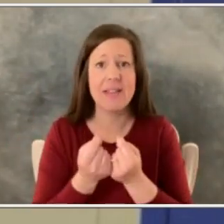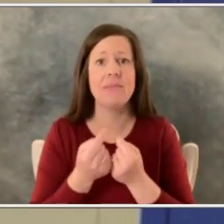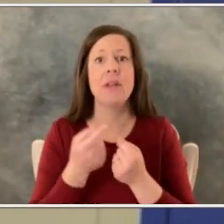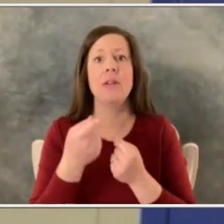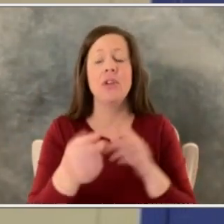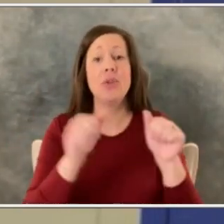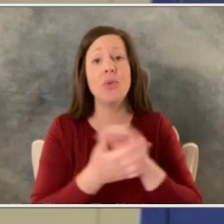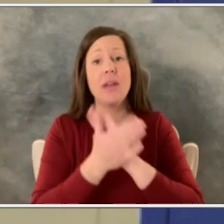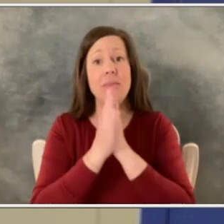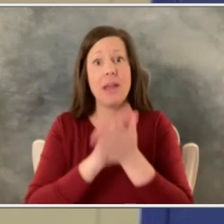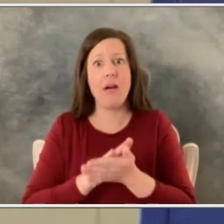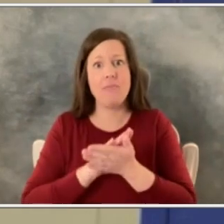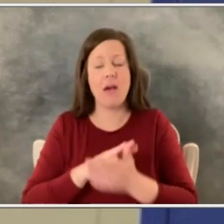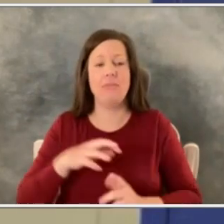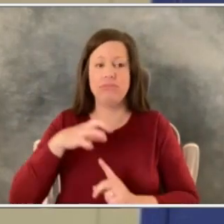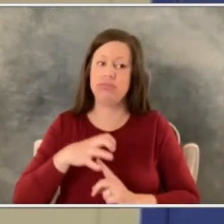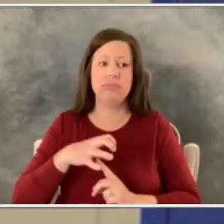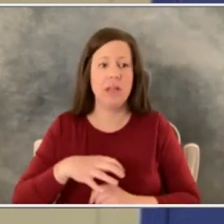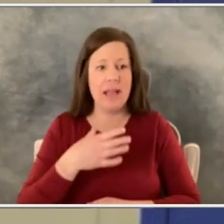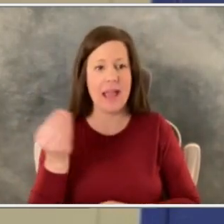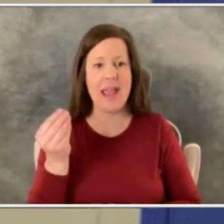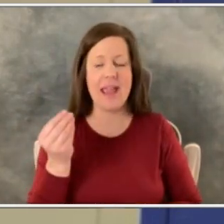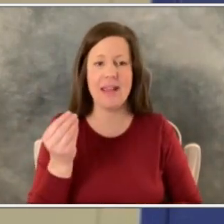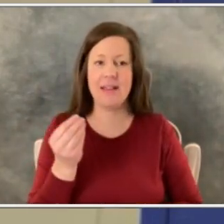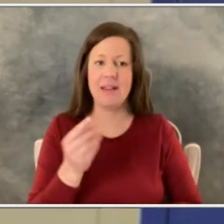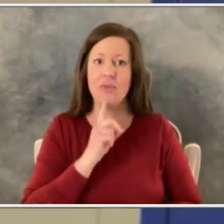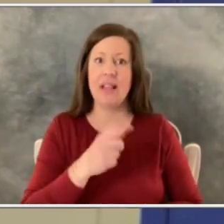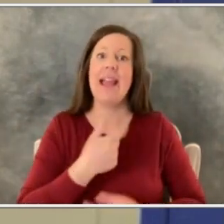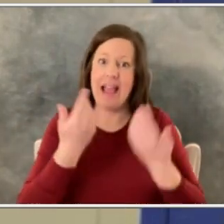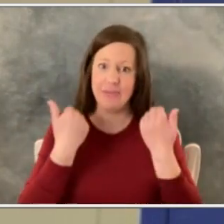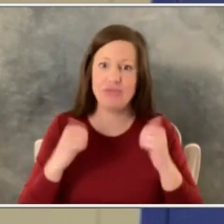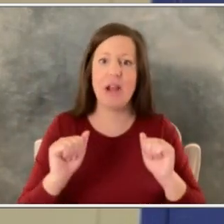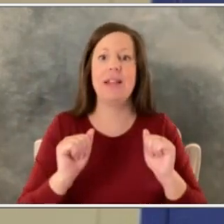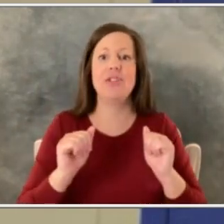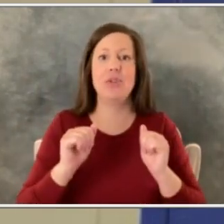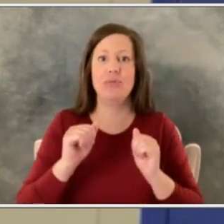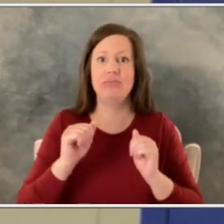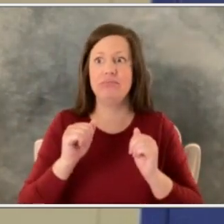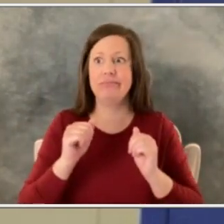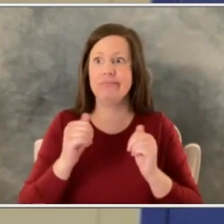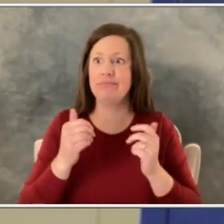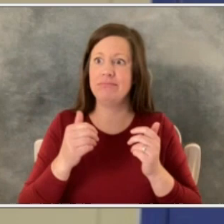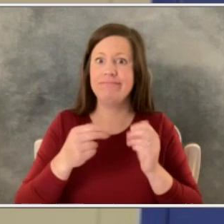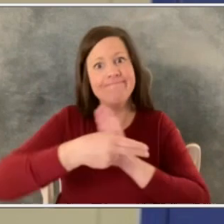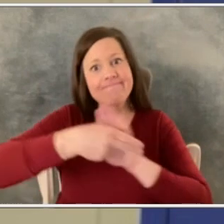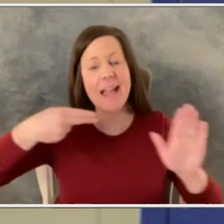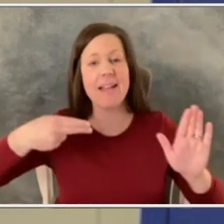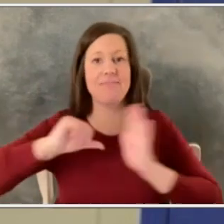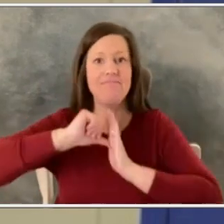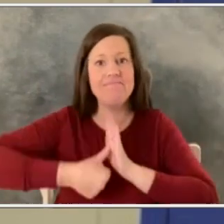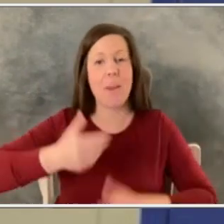champion. And I'm trying to champion my caregiver journey. I resonate